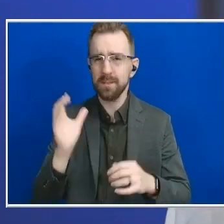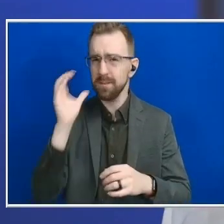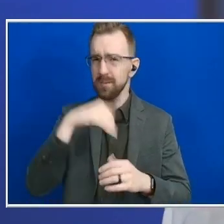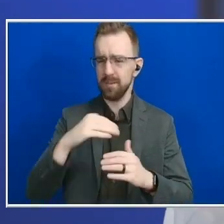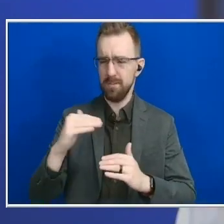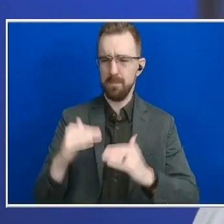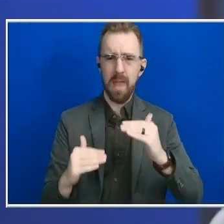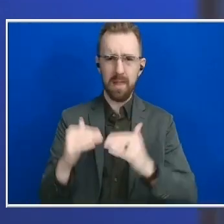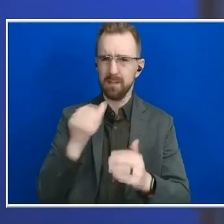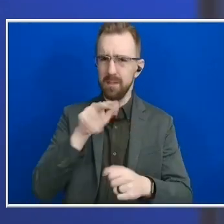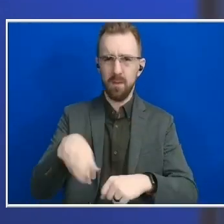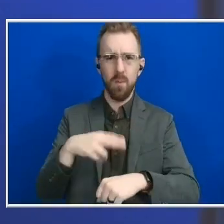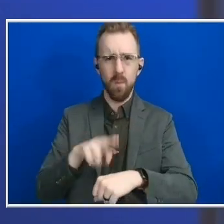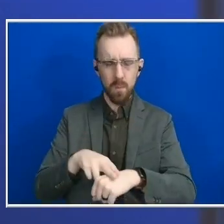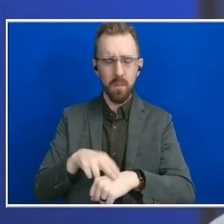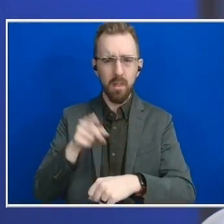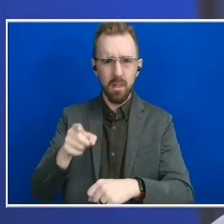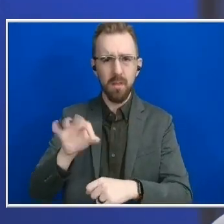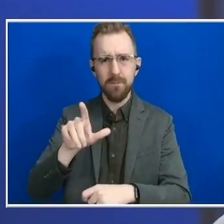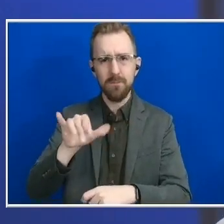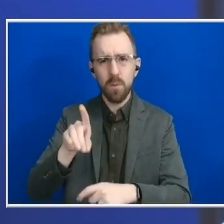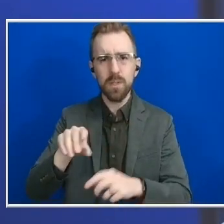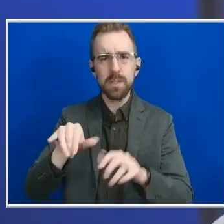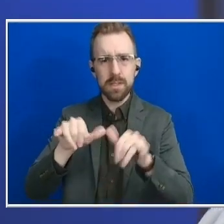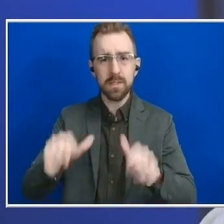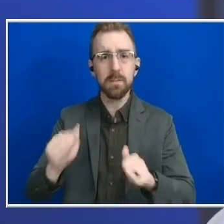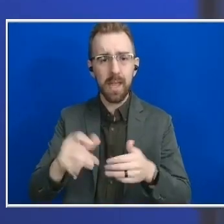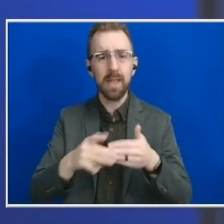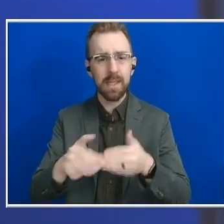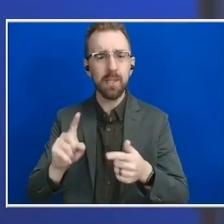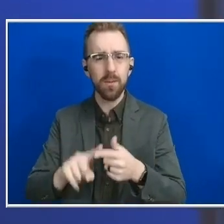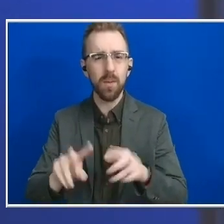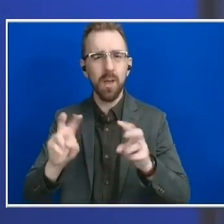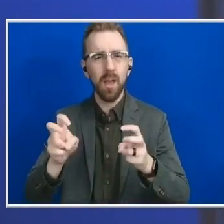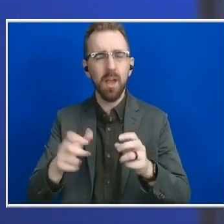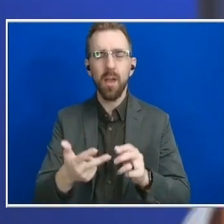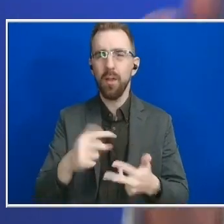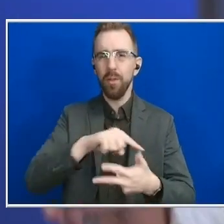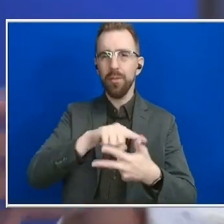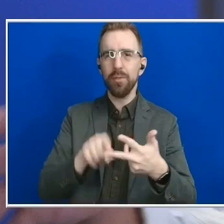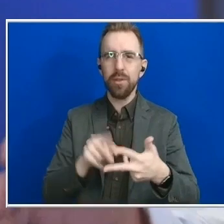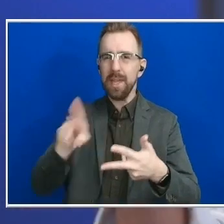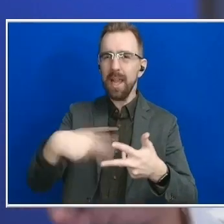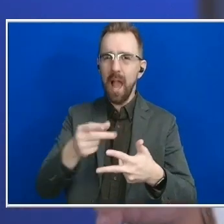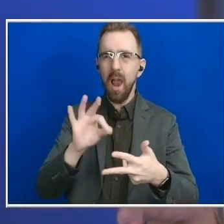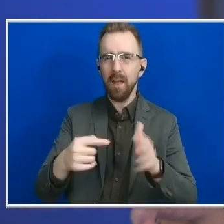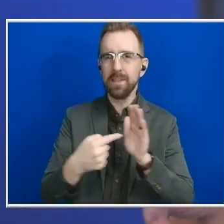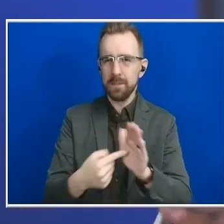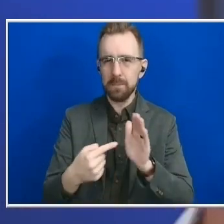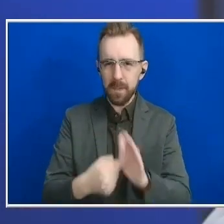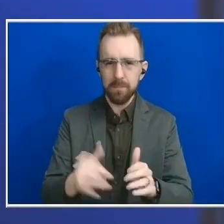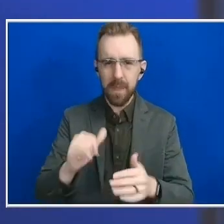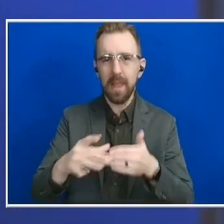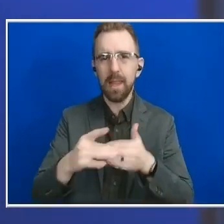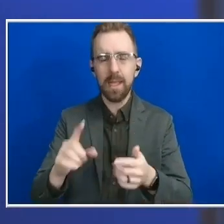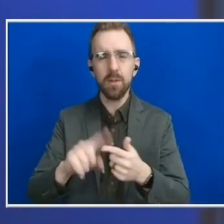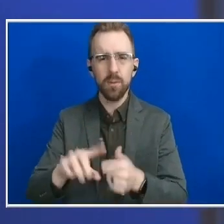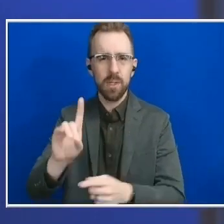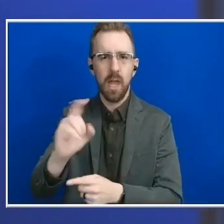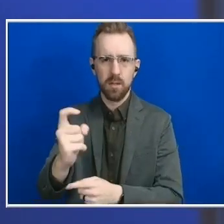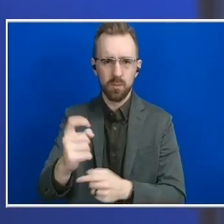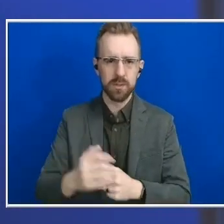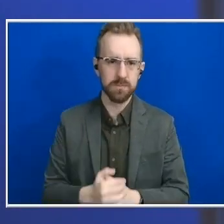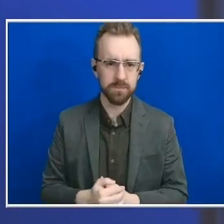fluid system can lead to a classic triad of symptoms, meaning 3 types of symptoms that lead to the diagnosis. They are